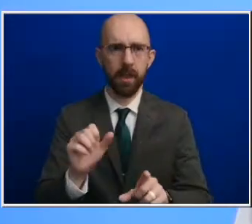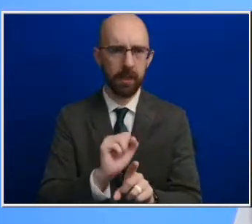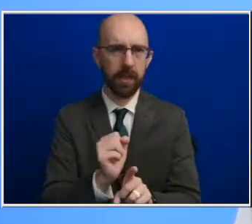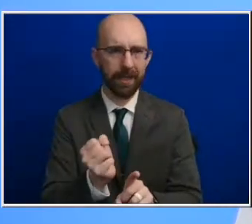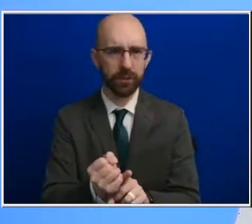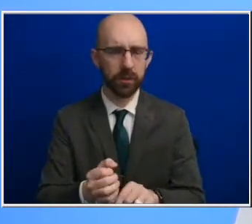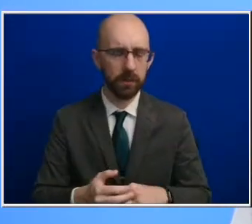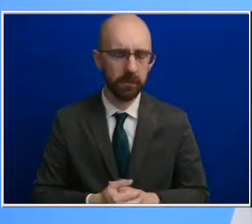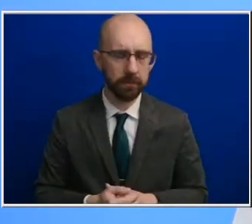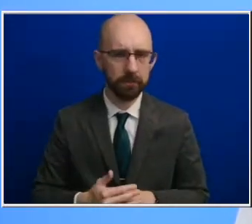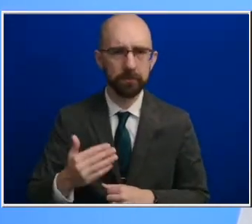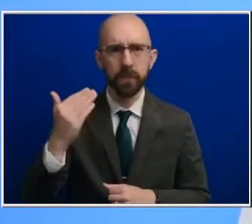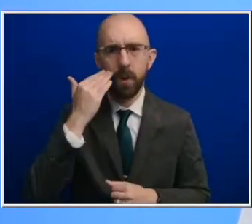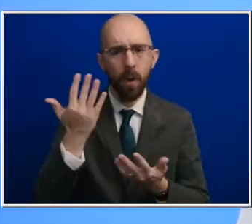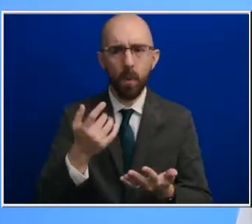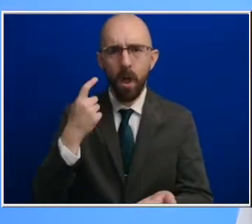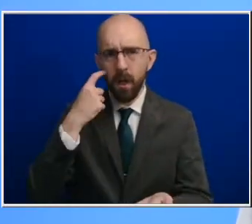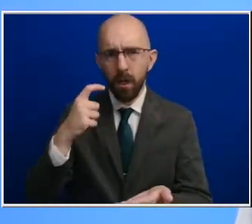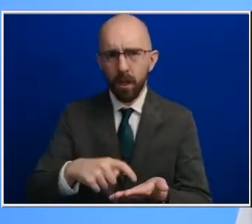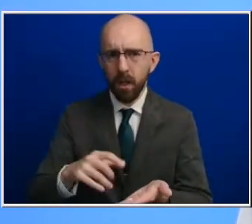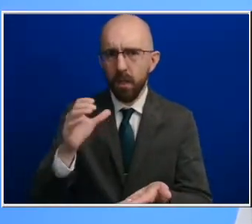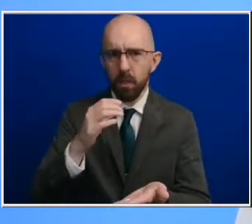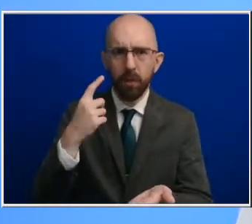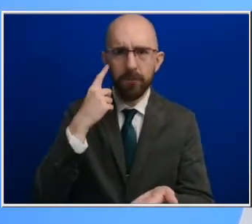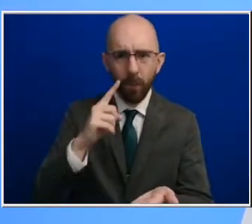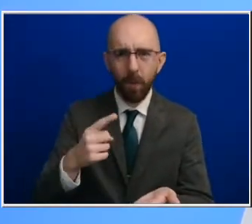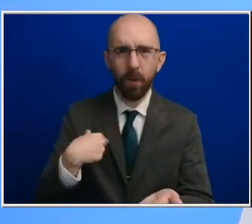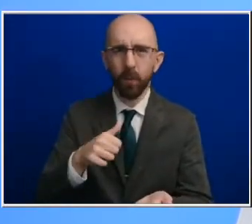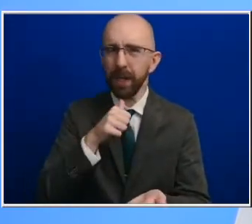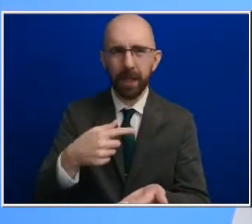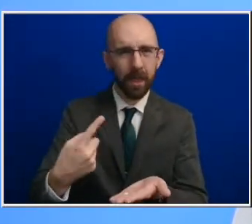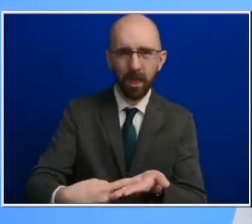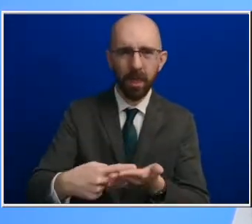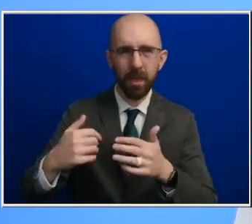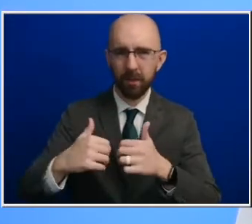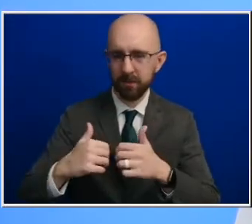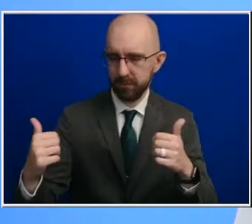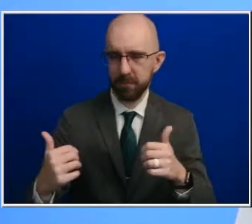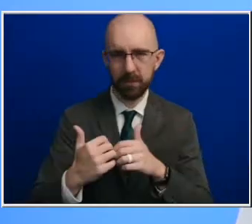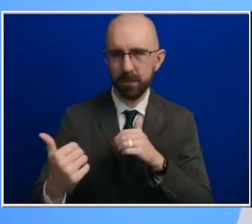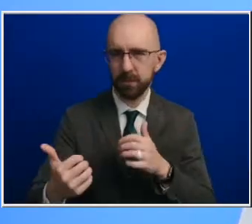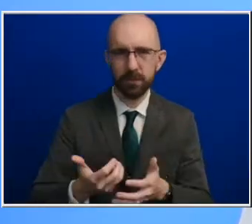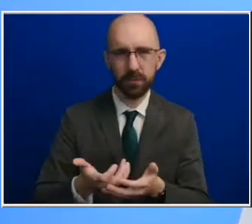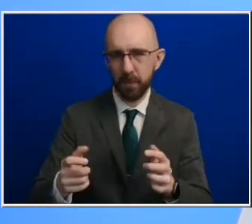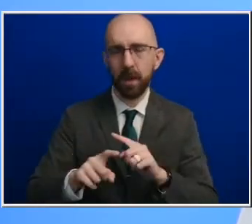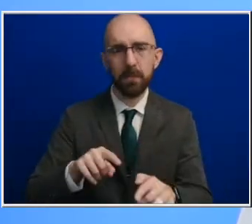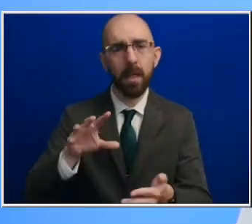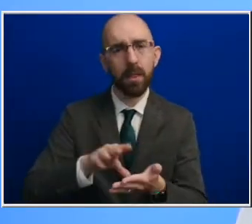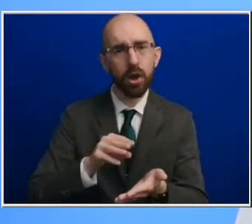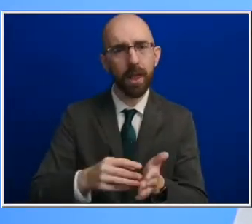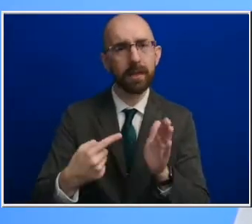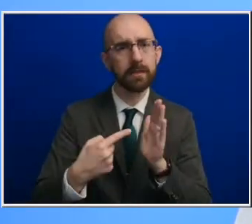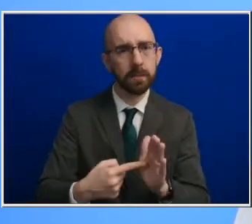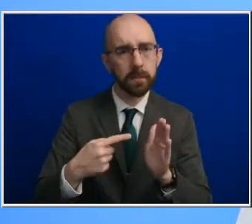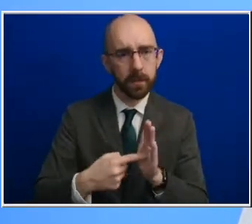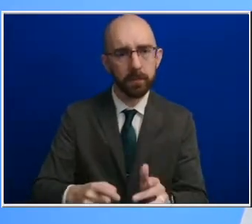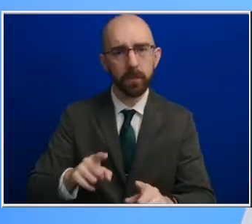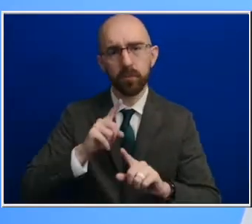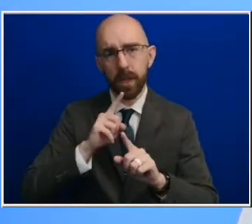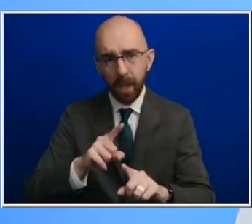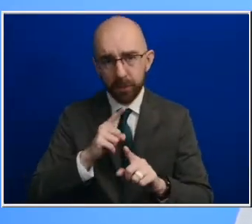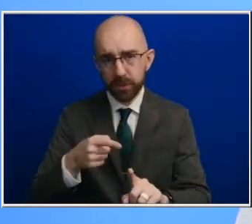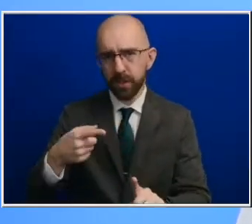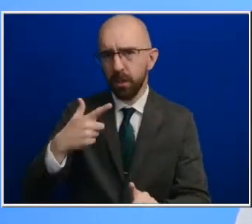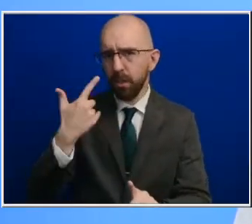what to look for. We didn't go into that too much, but learning about the symptoms of a food allergy reaction is